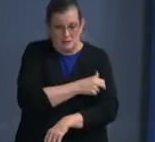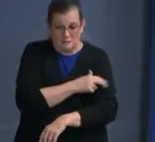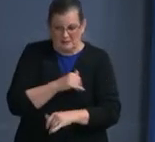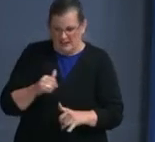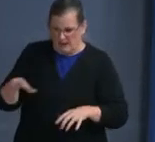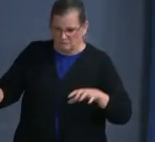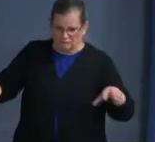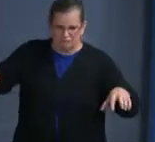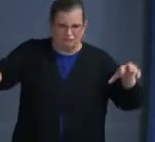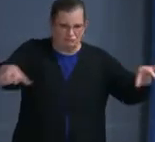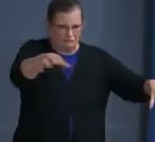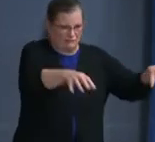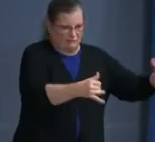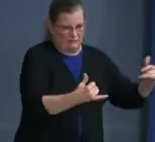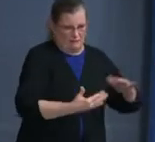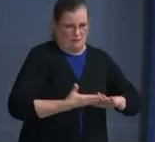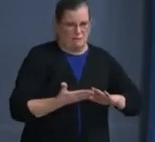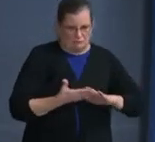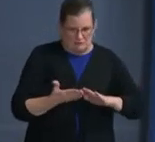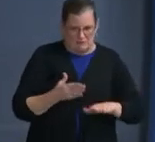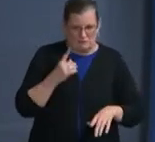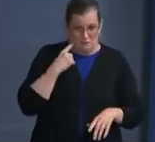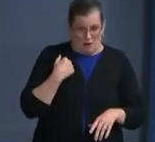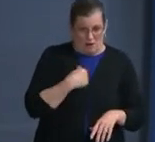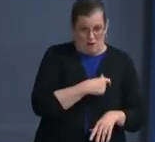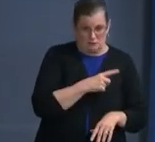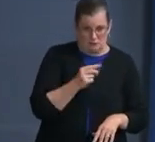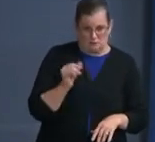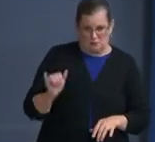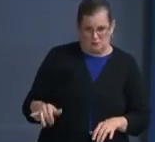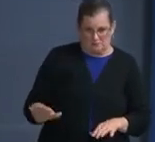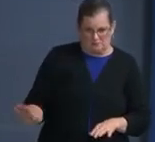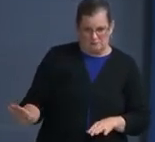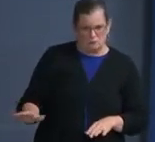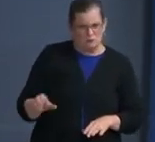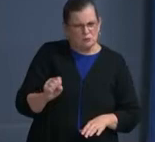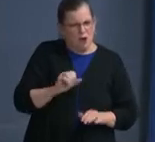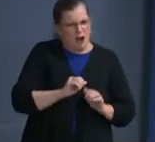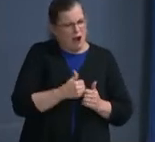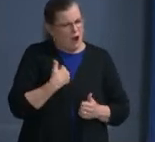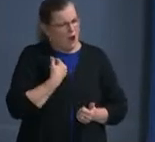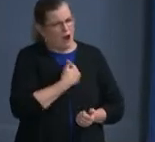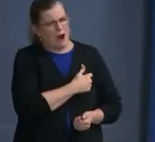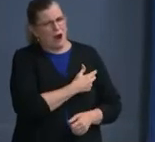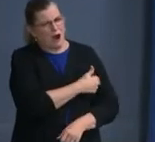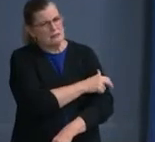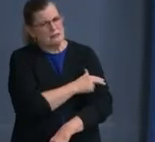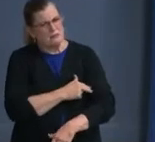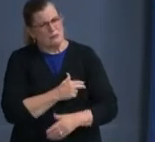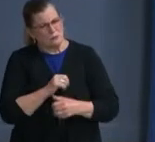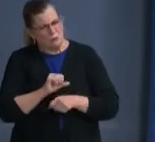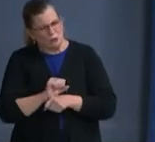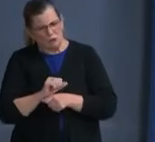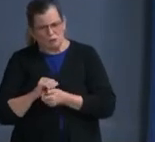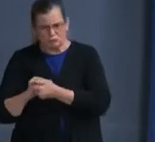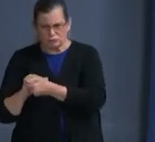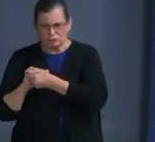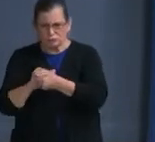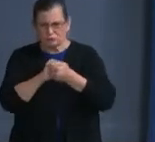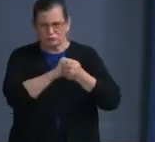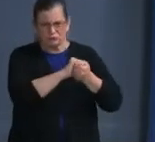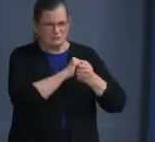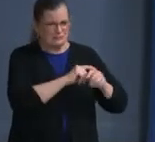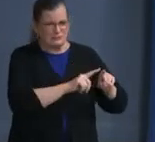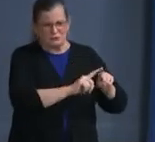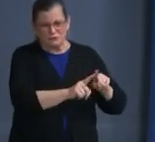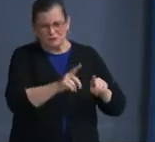above capacity in order for us to do that. So the way that our hospitals work very collaboratively, the way that we work with our fire